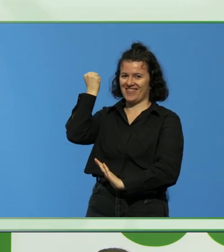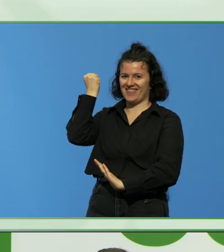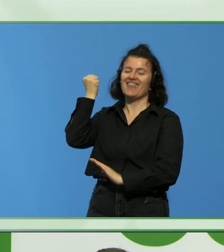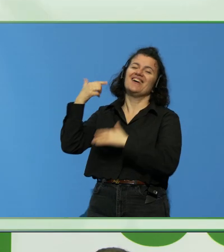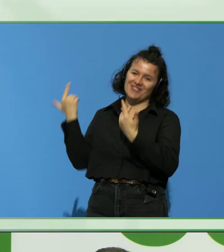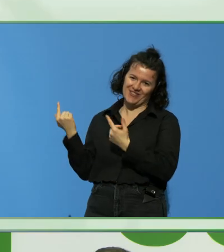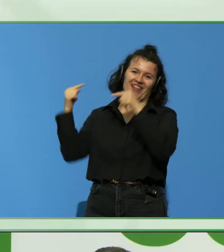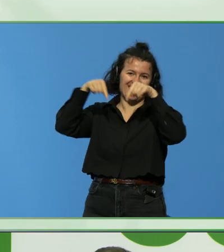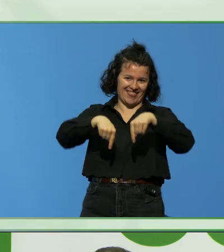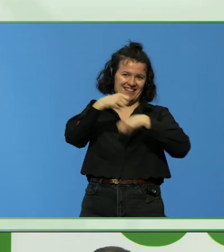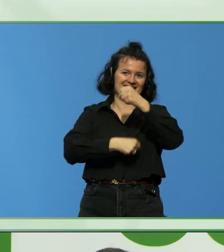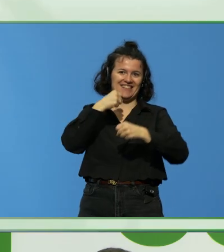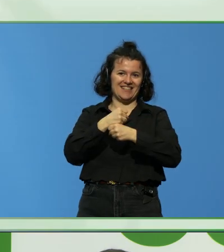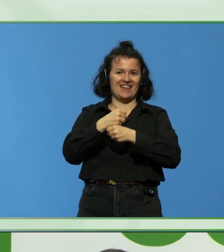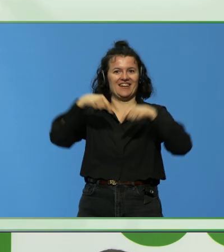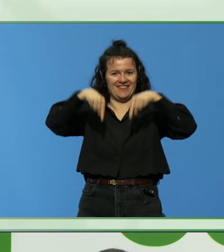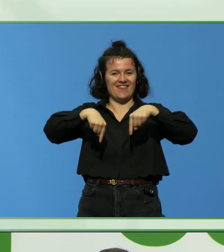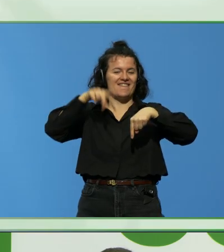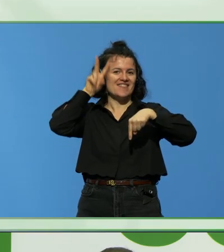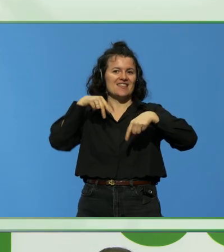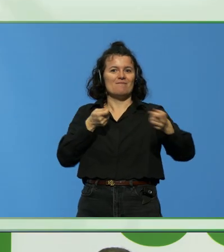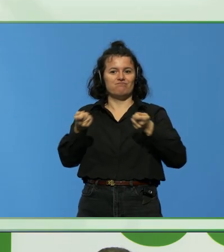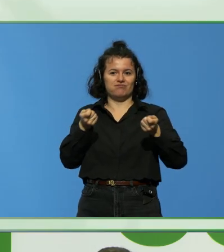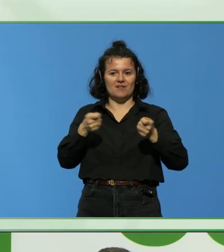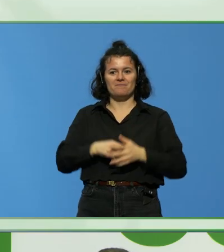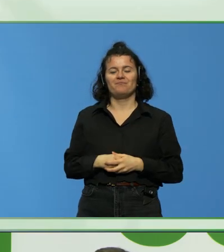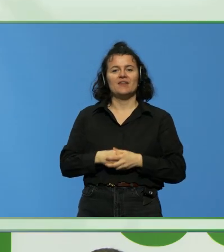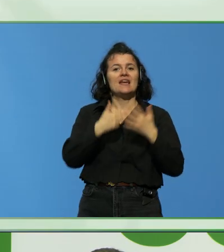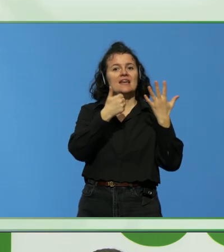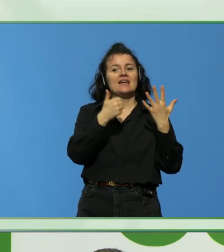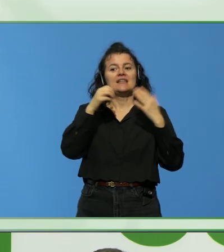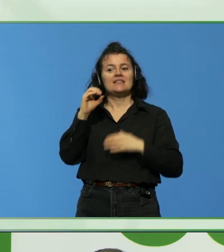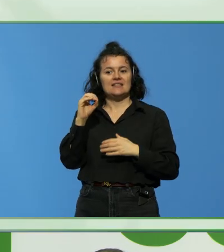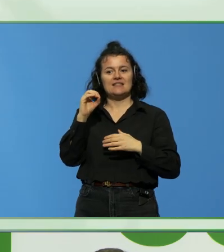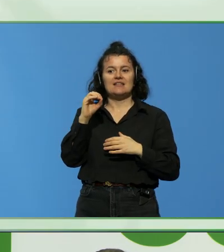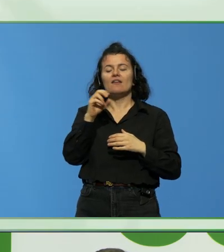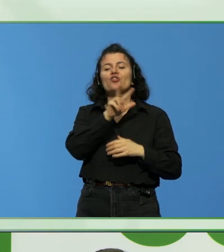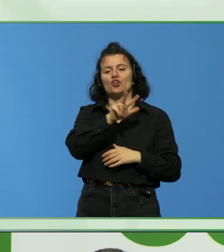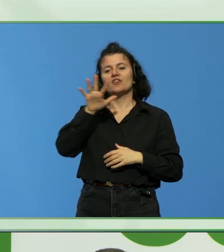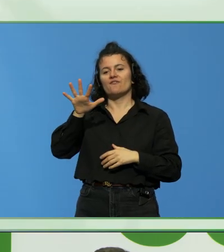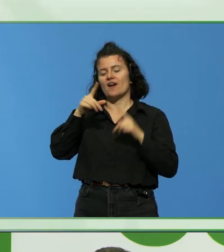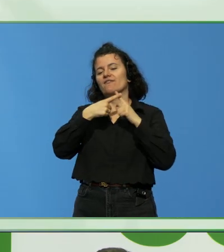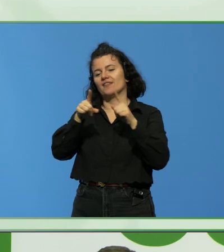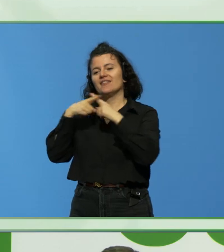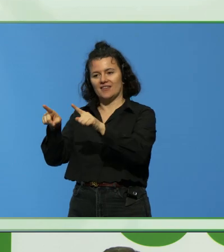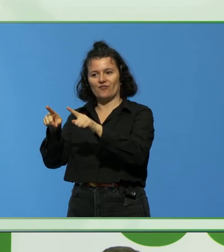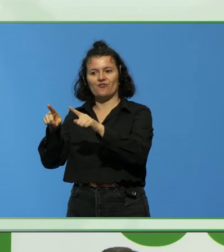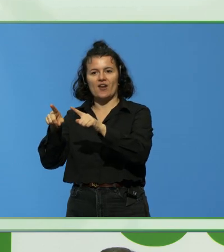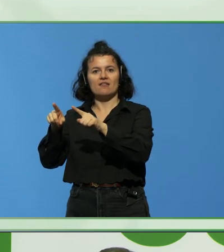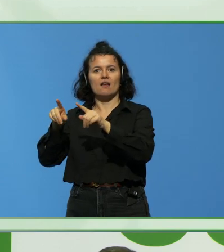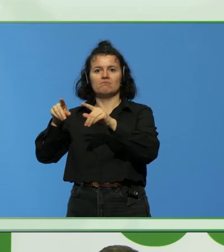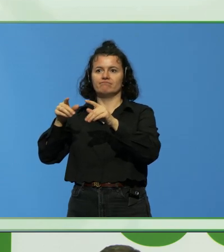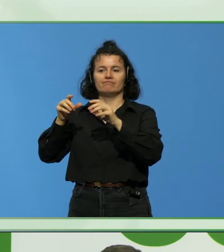35 broadcasters are participating, and approximately 180 million